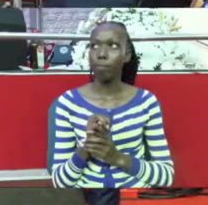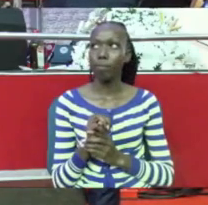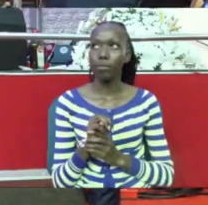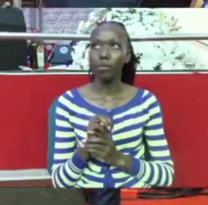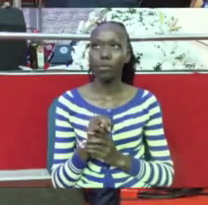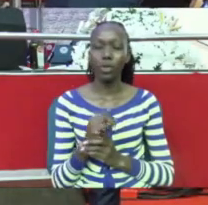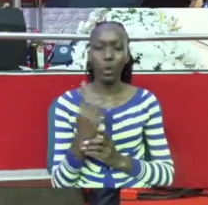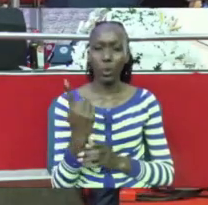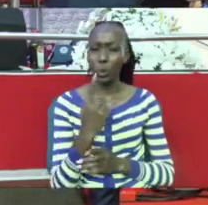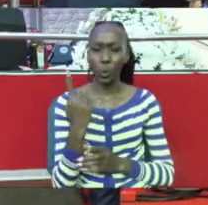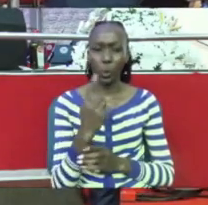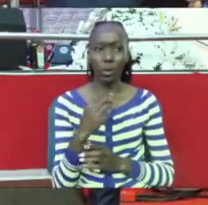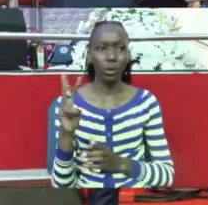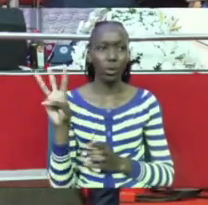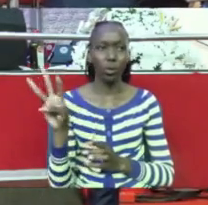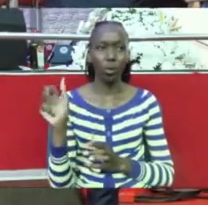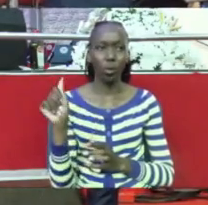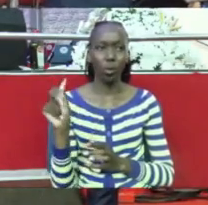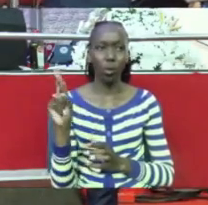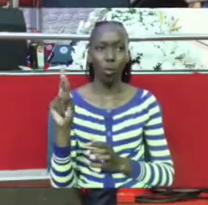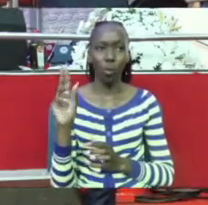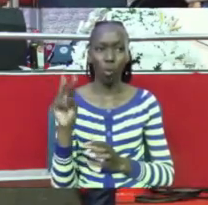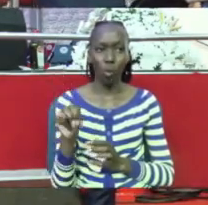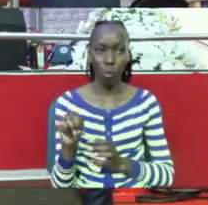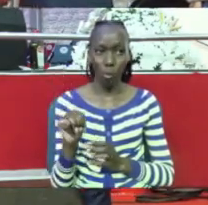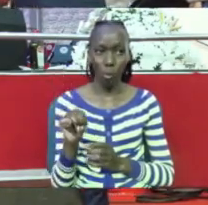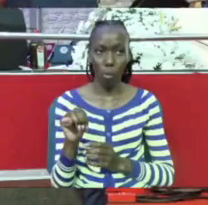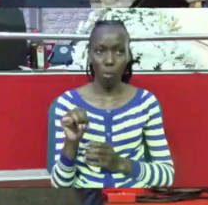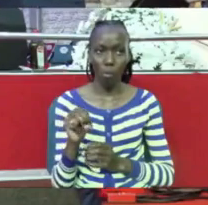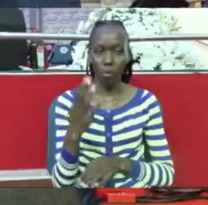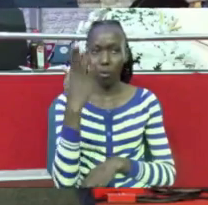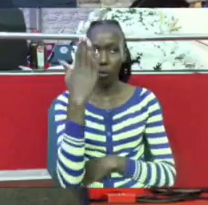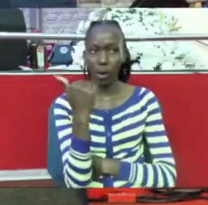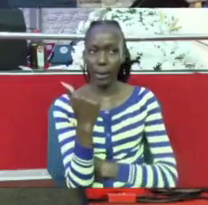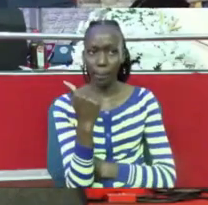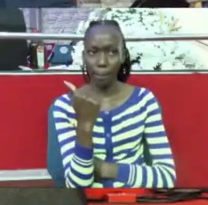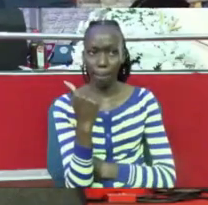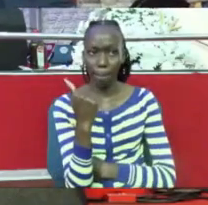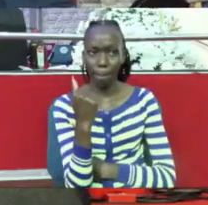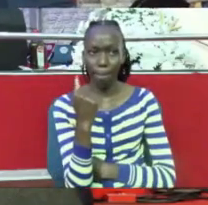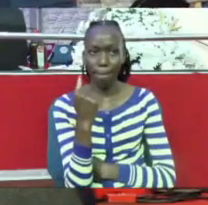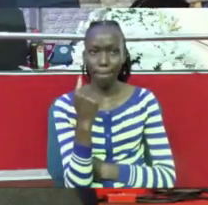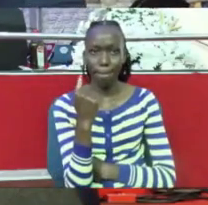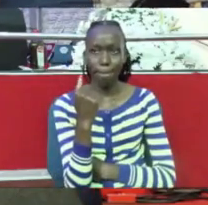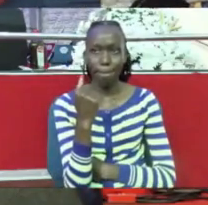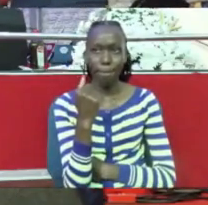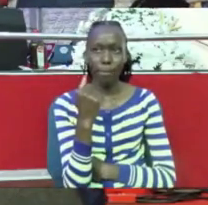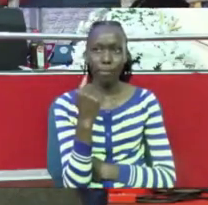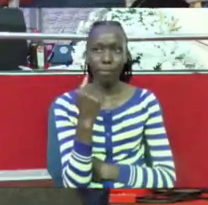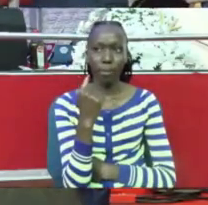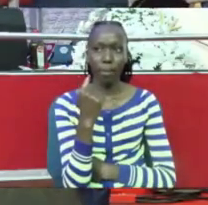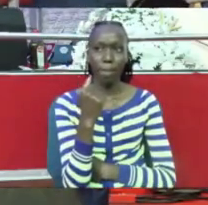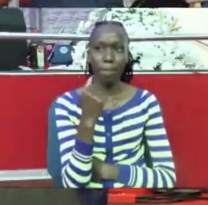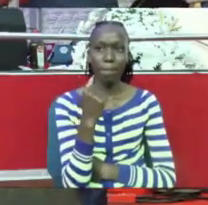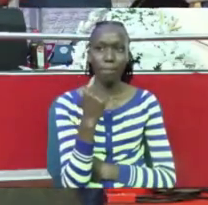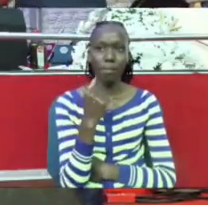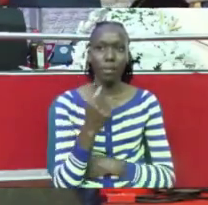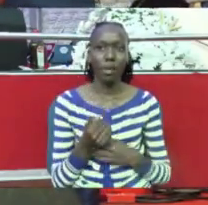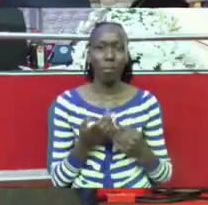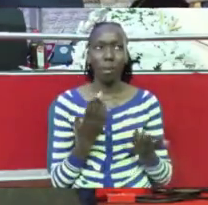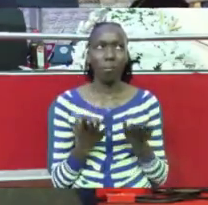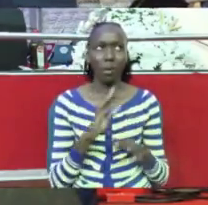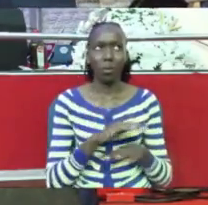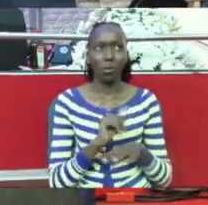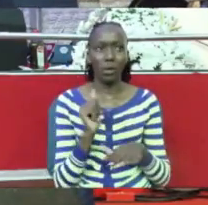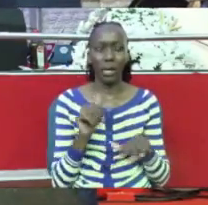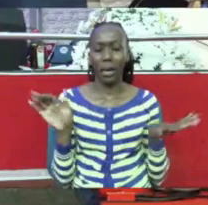worm. Mdudu mdogo. Why is he called a worm? Mbona ameitwa mdudu? He could have been called something better like a